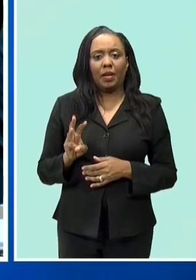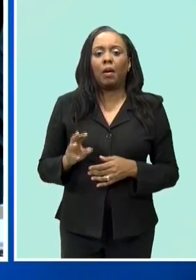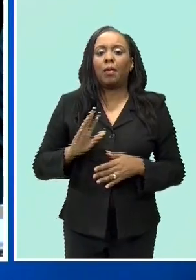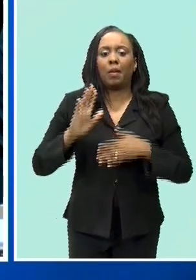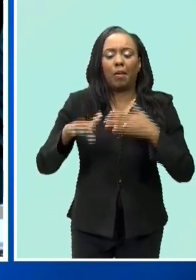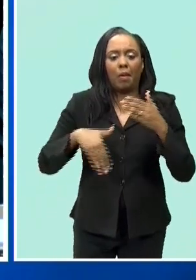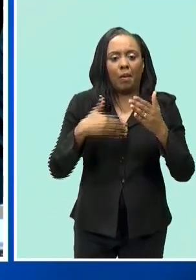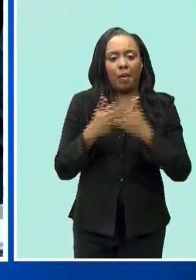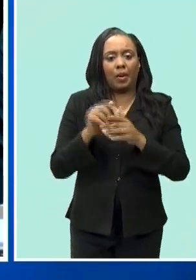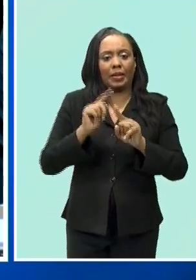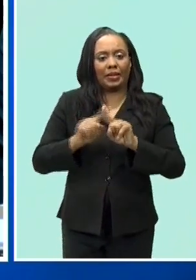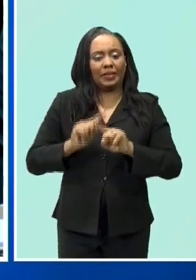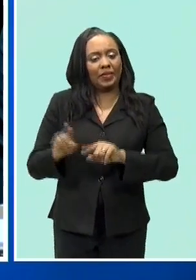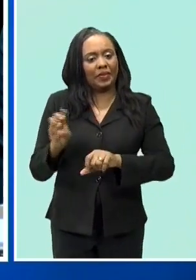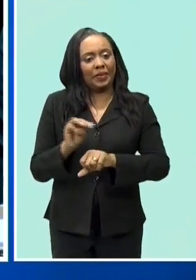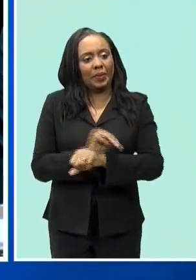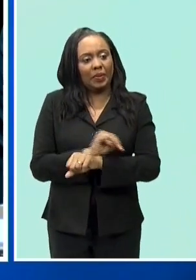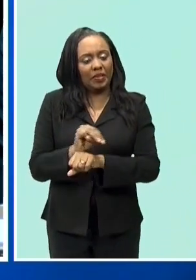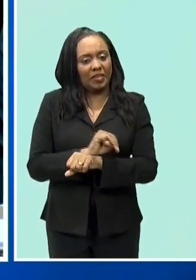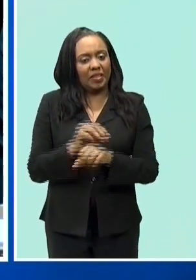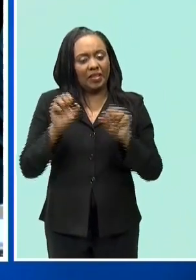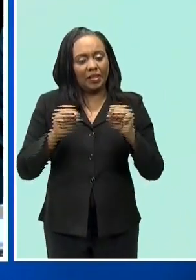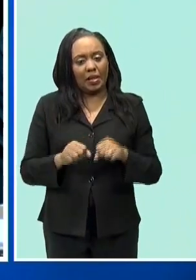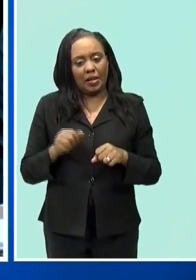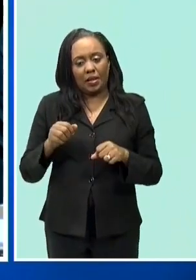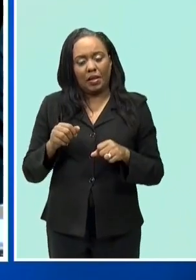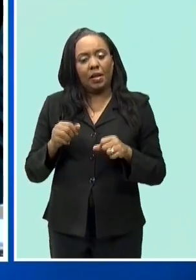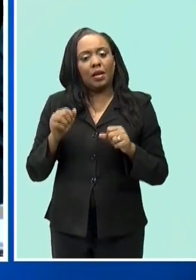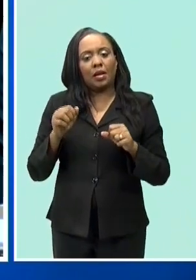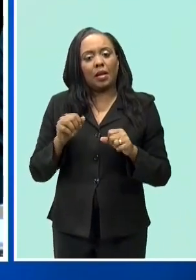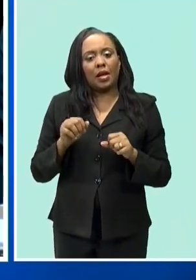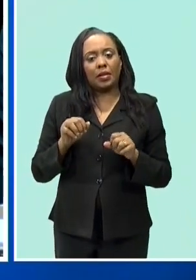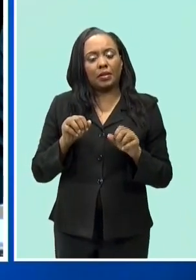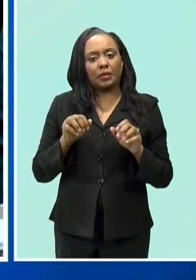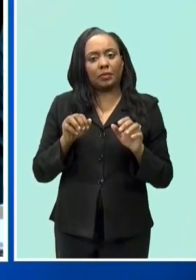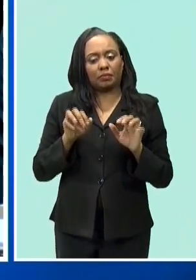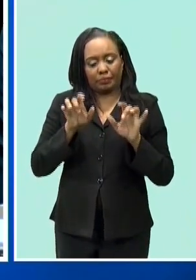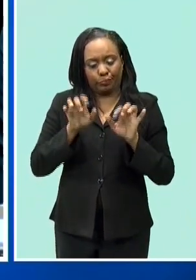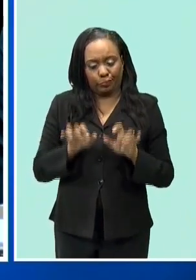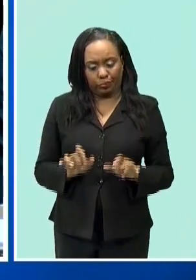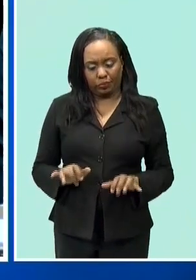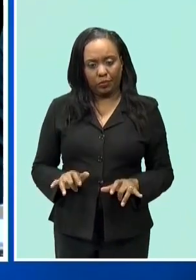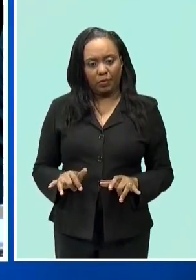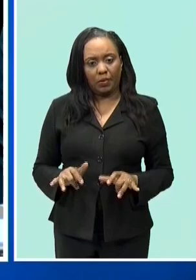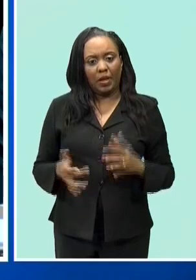various ministries can indeed go into the application through our digital